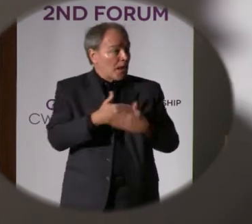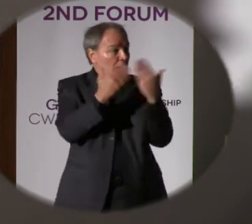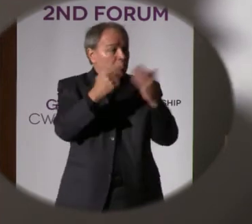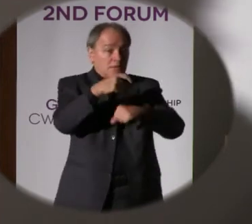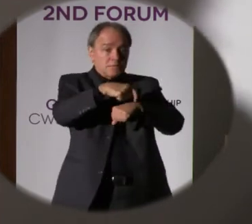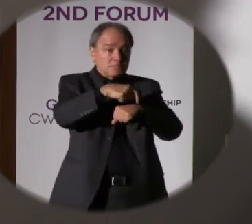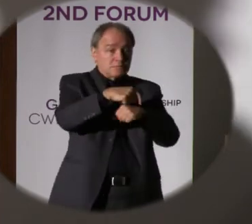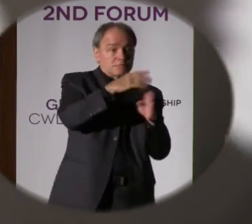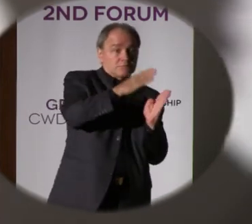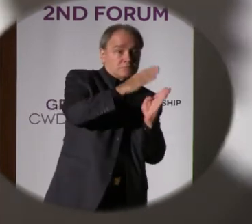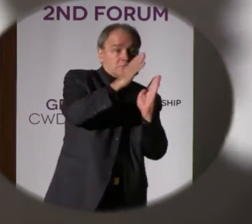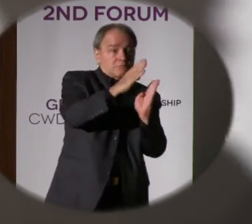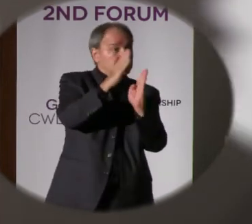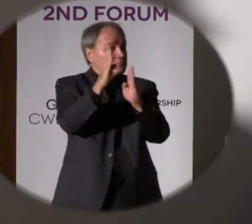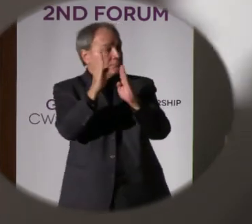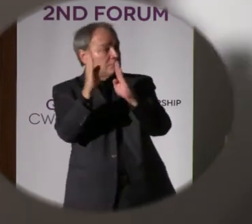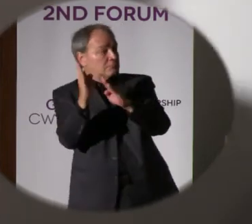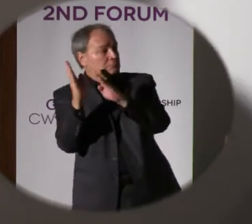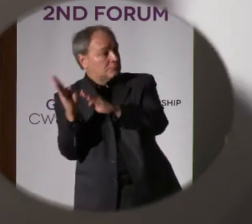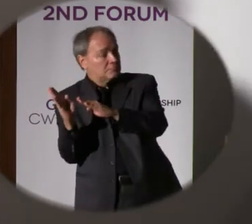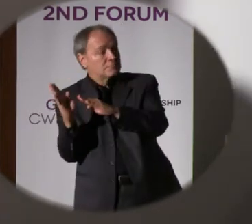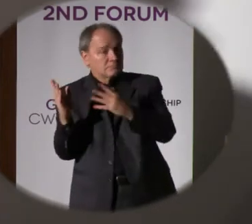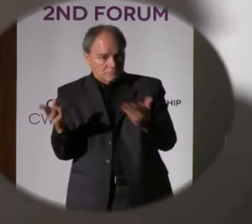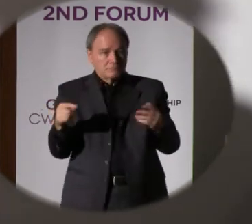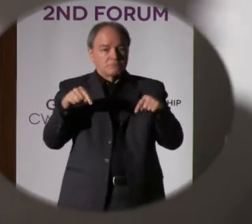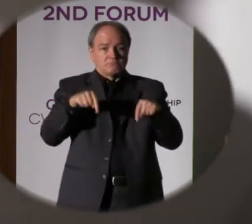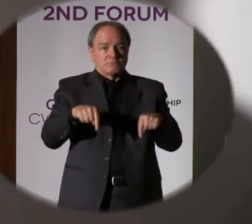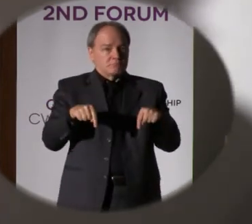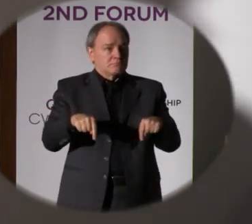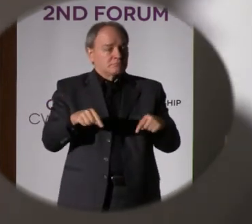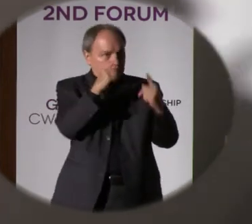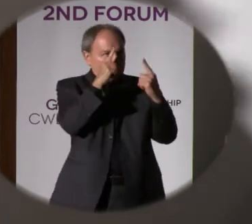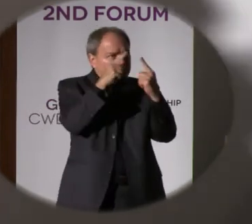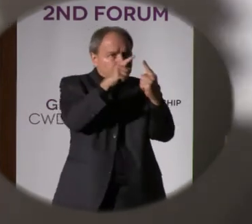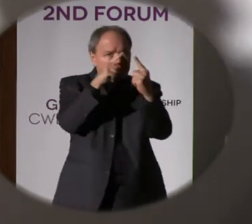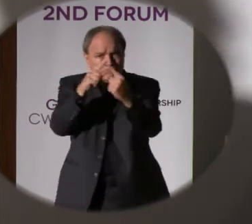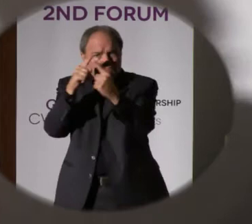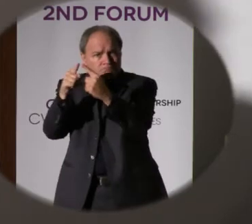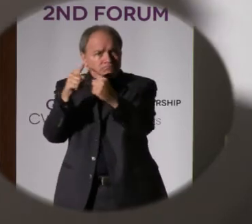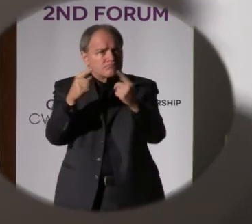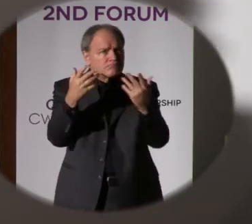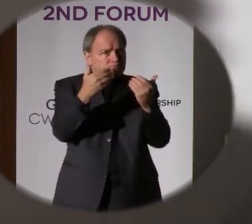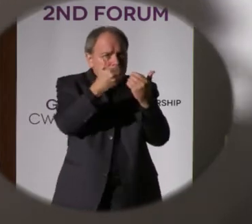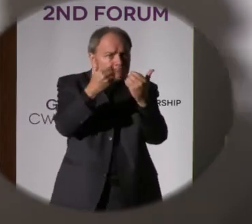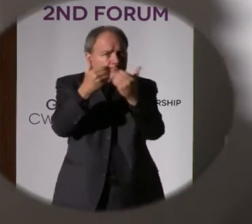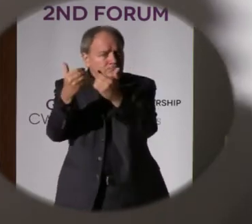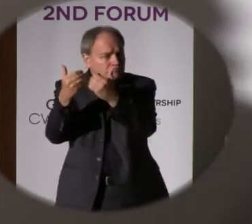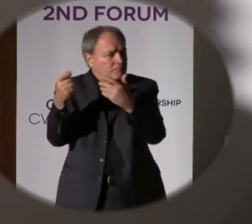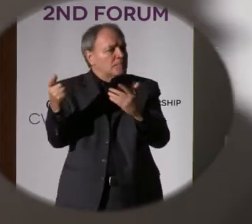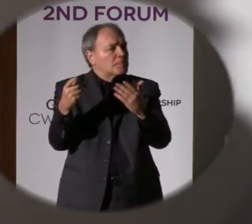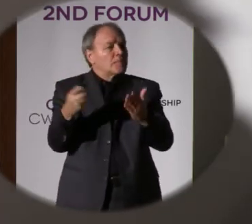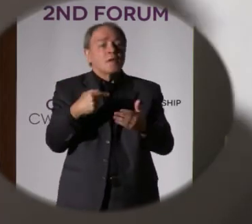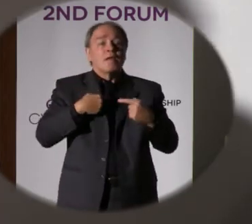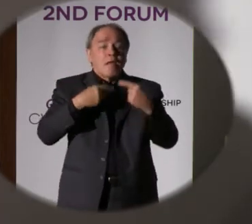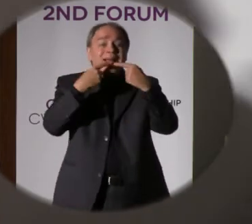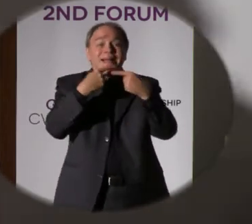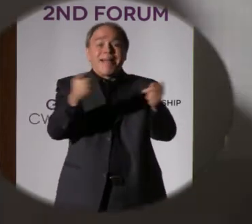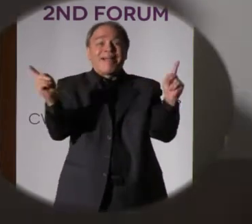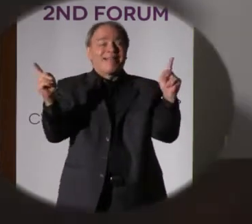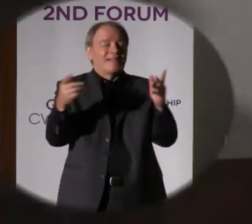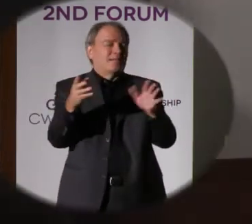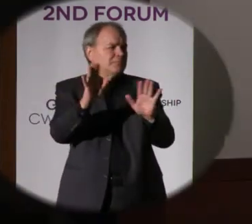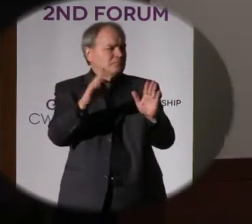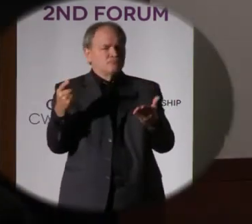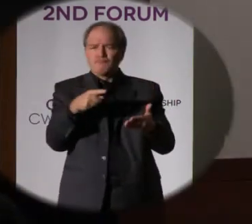a clear understanding of what our objectives are for the day. I'm not going to read these out because, again,